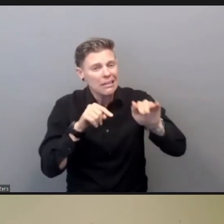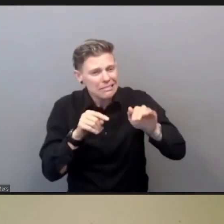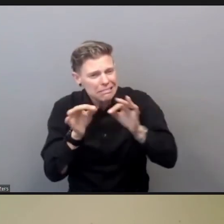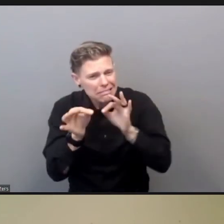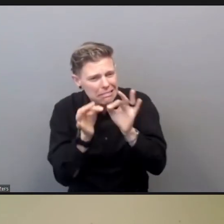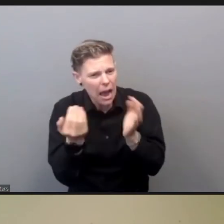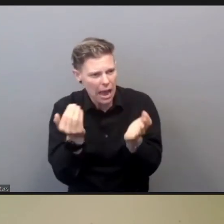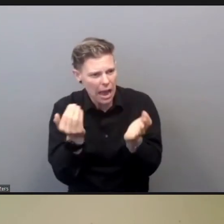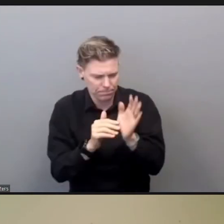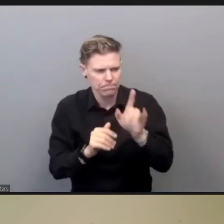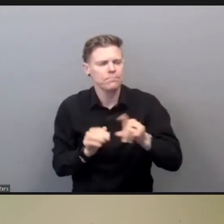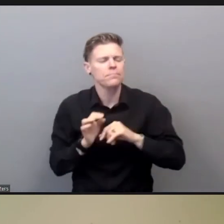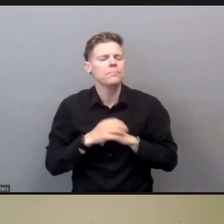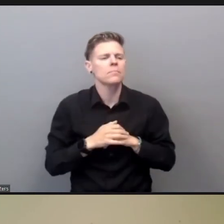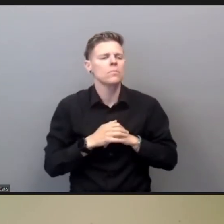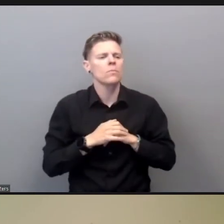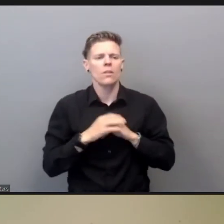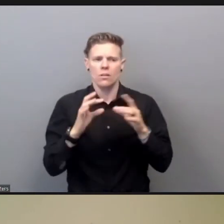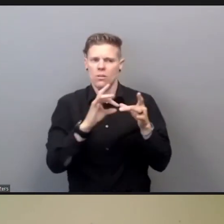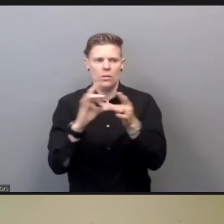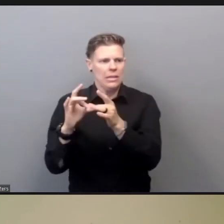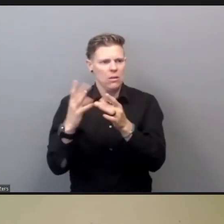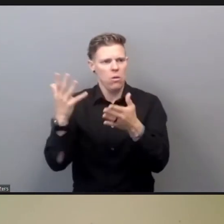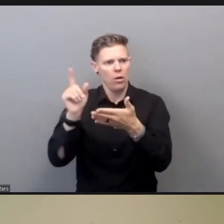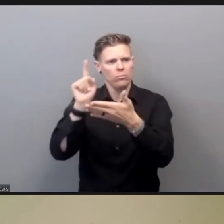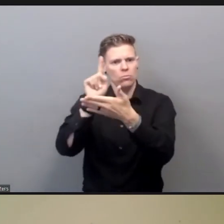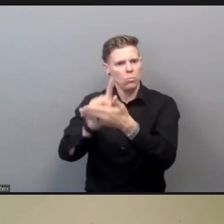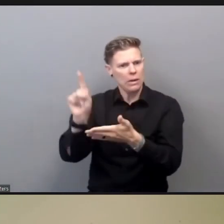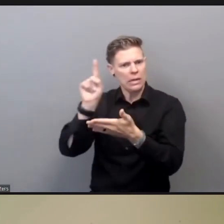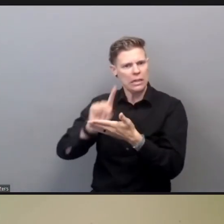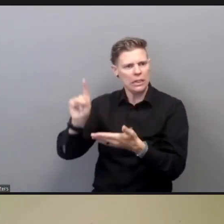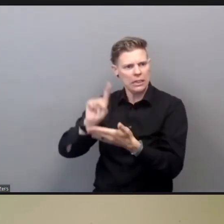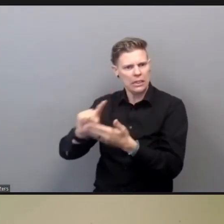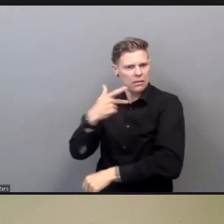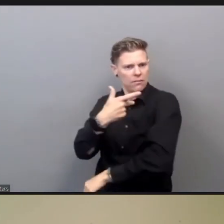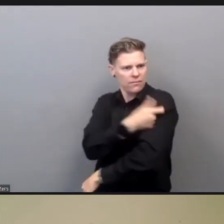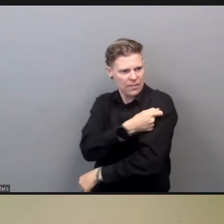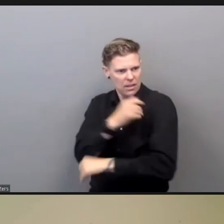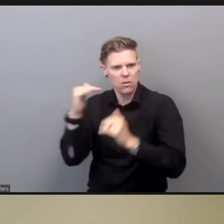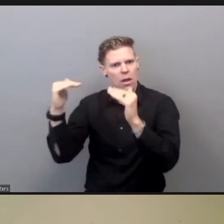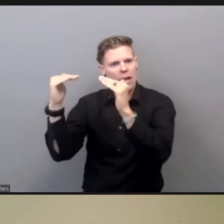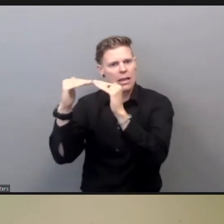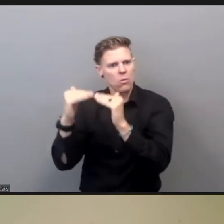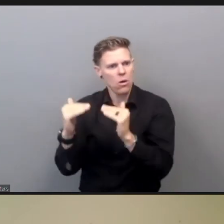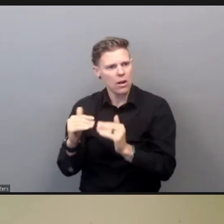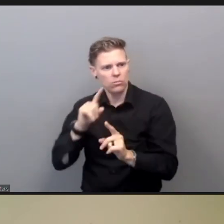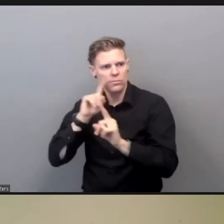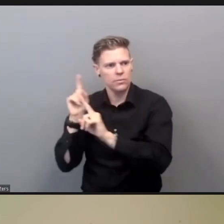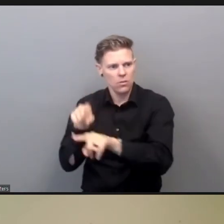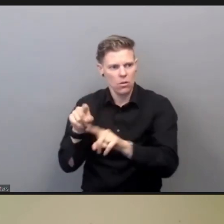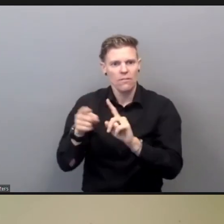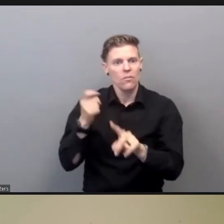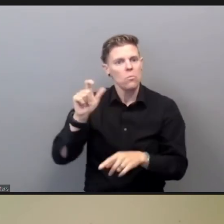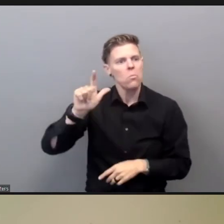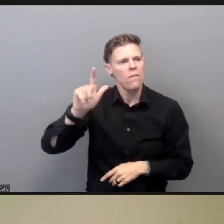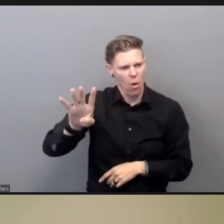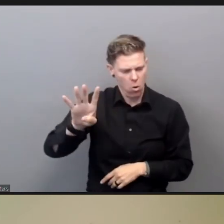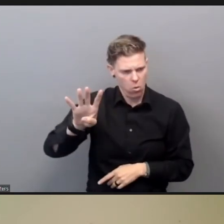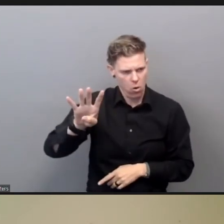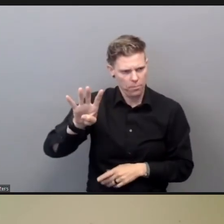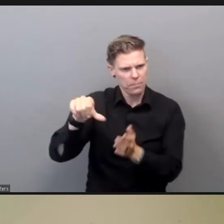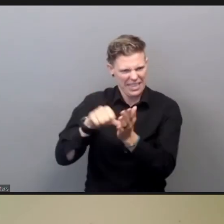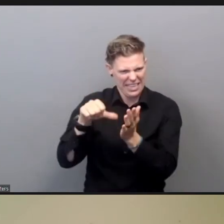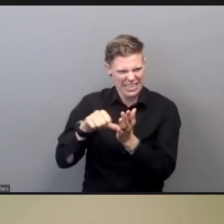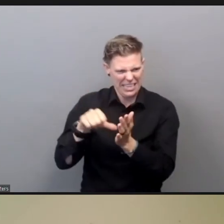the weekly vaccine equity report, page 24, where it shows the geographic vaccine